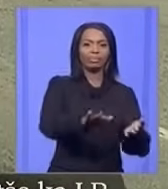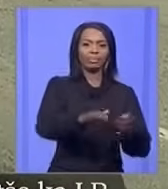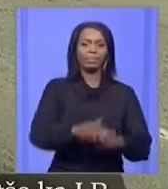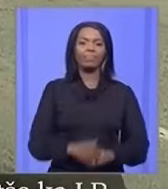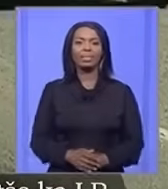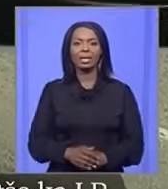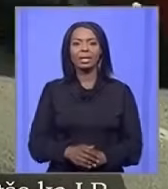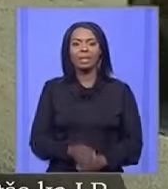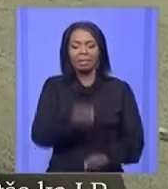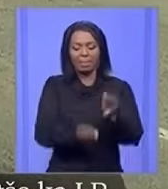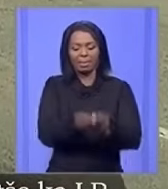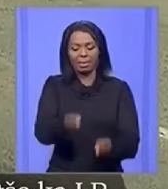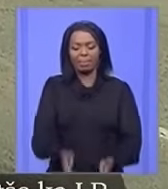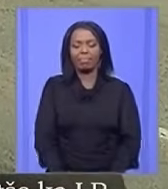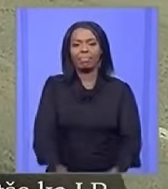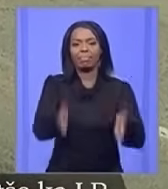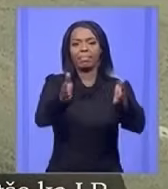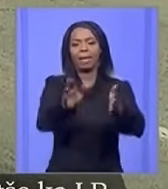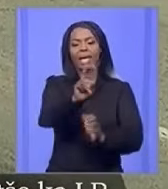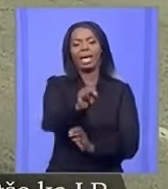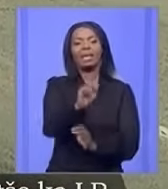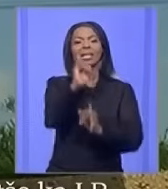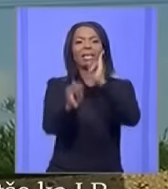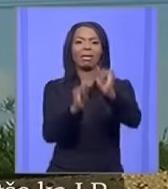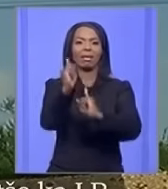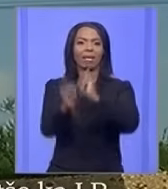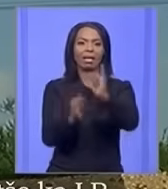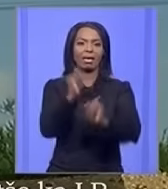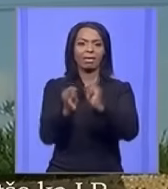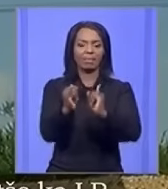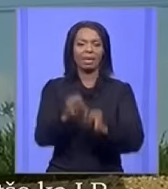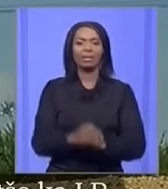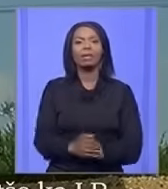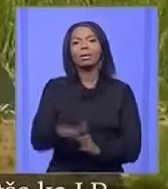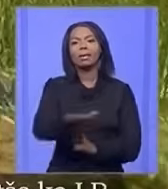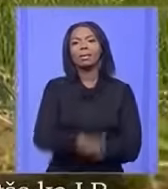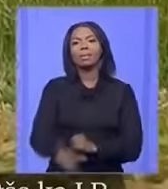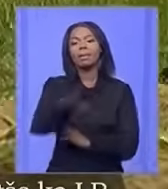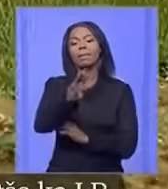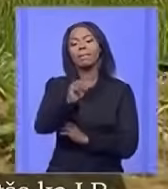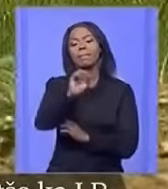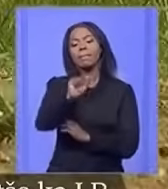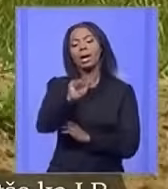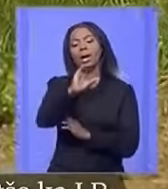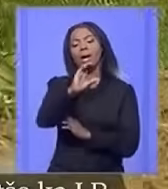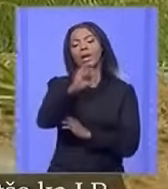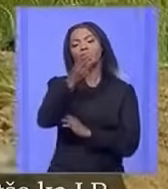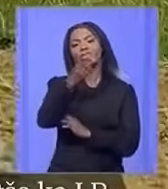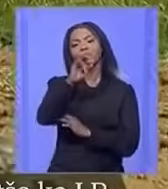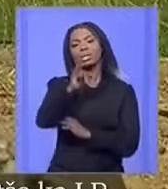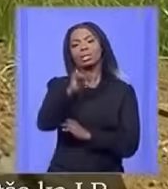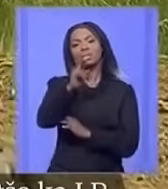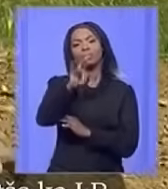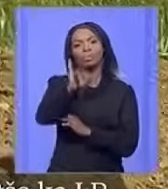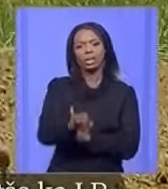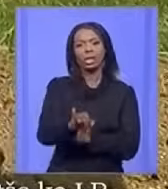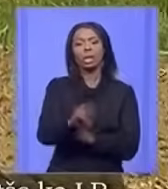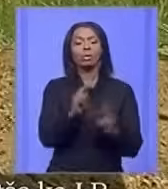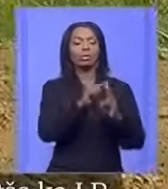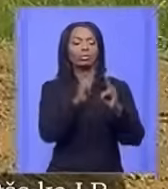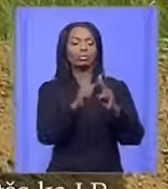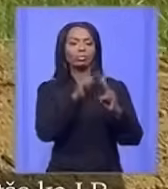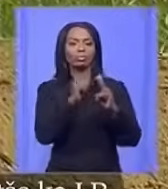be ba lokiša melete mmileng wa lephefo wa N11 go laga Matšhiri ba bangwe ba babedi ba hlokofetše bookelong